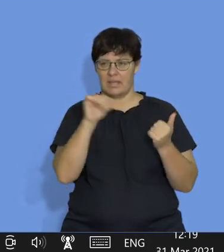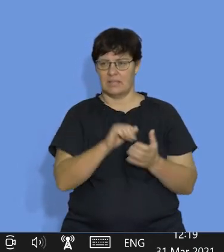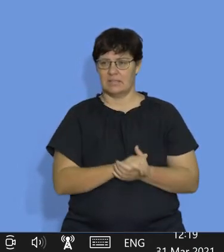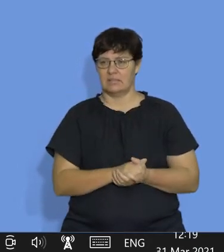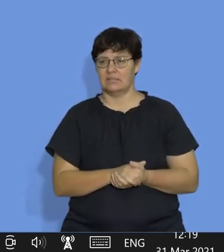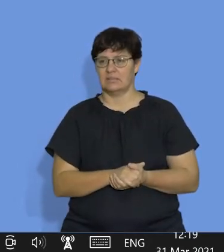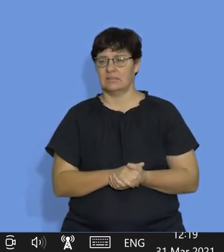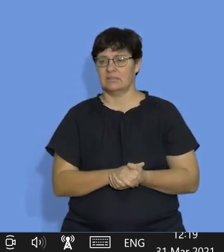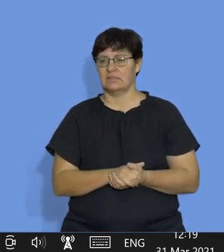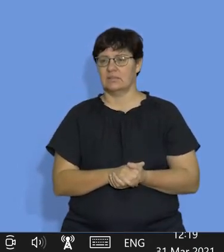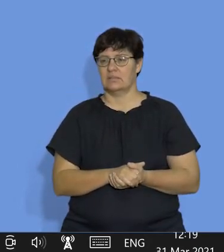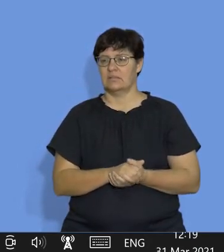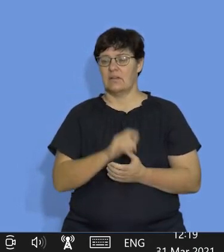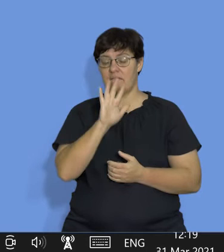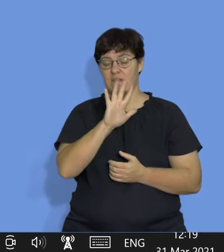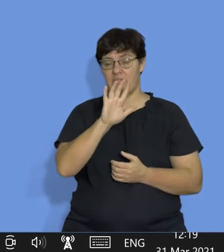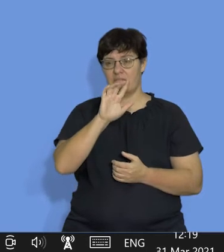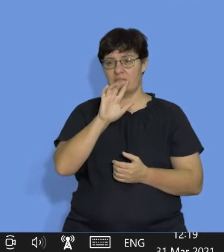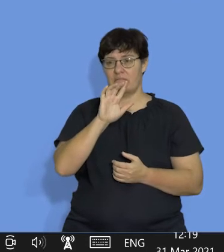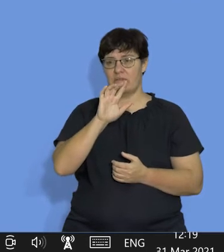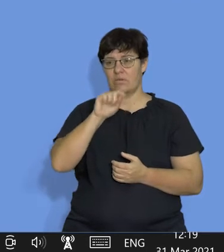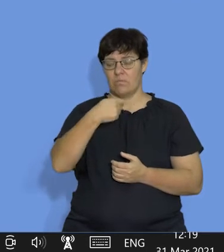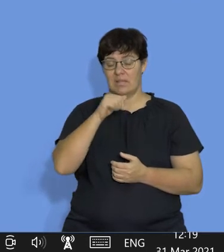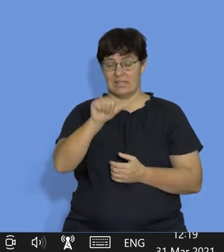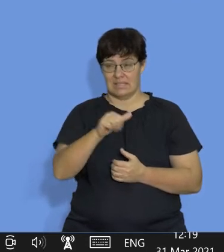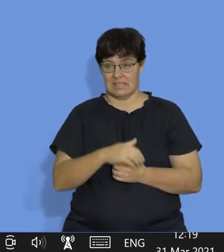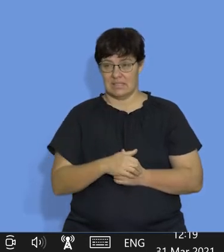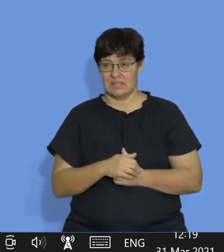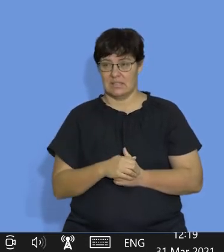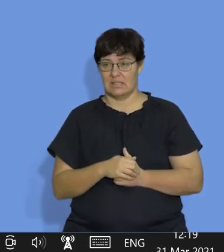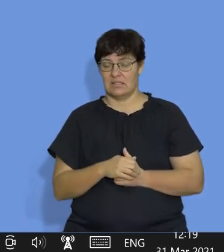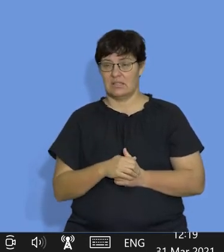correct that. So that's 5.6, right?